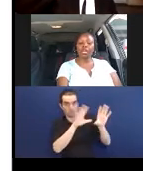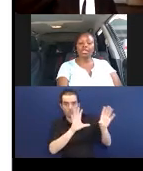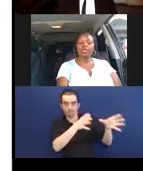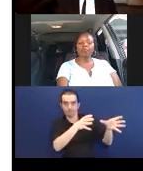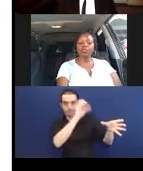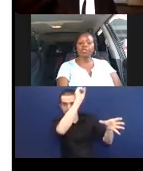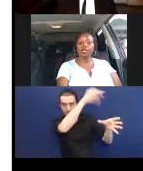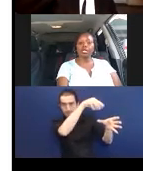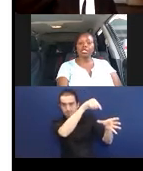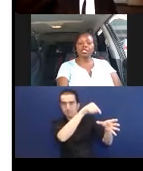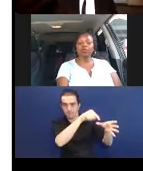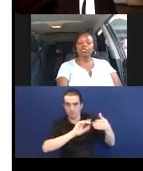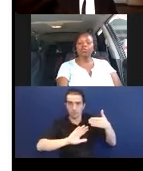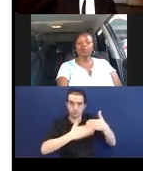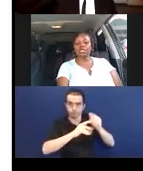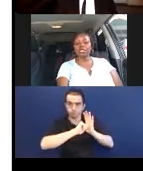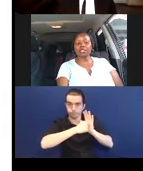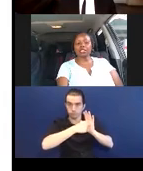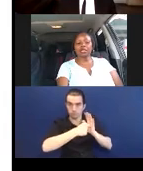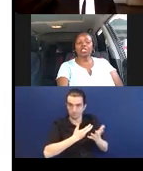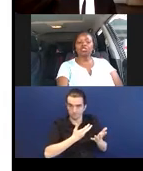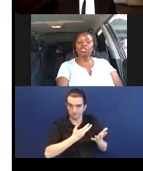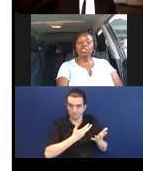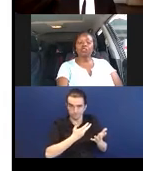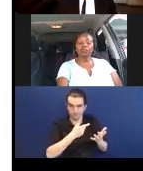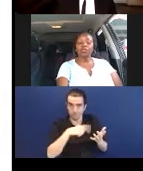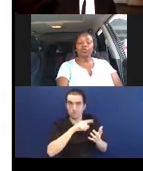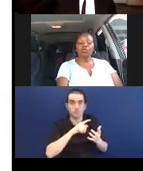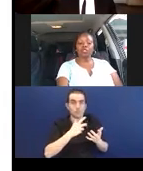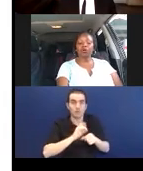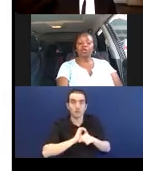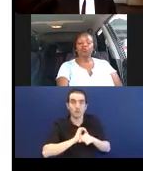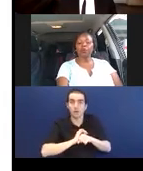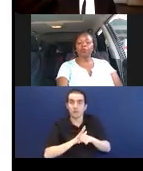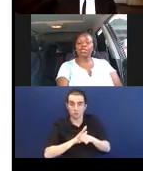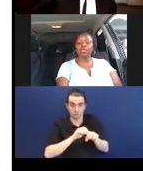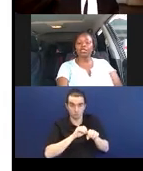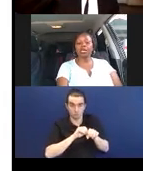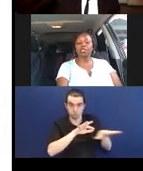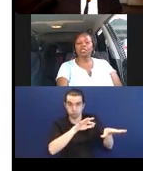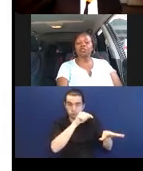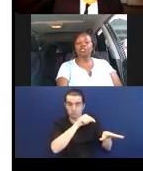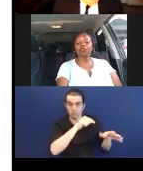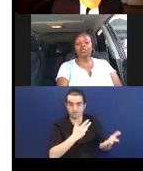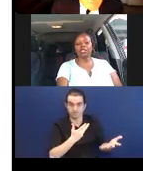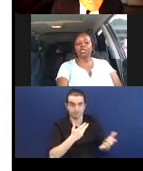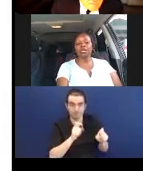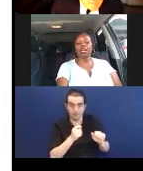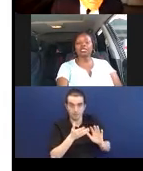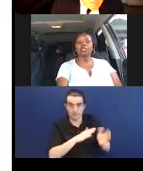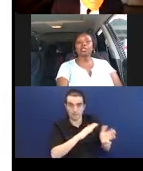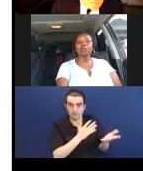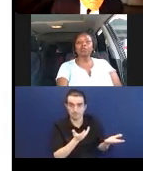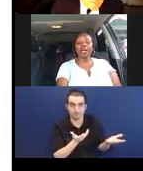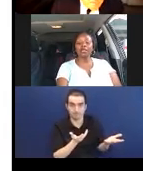food and support, such as personal assistance. Strict enforcement of these lockdowns by police and security forces